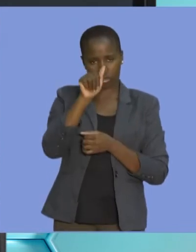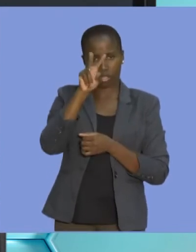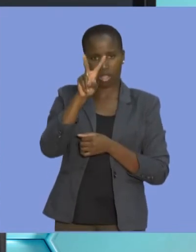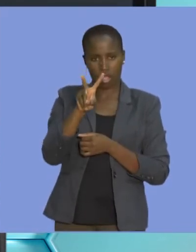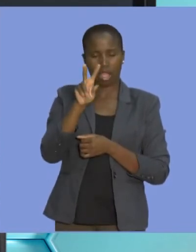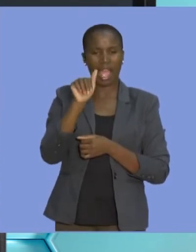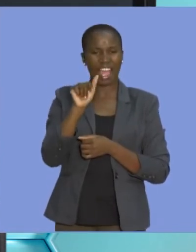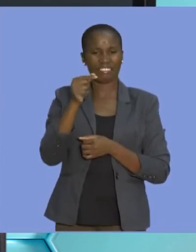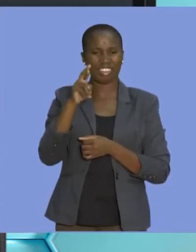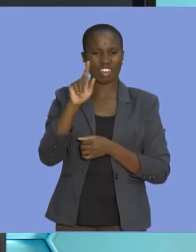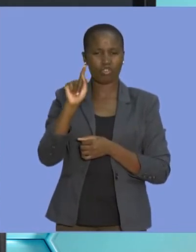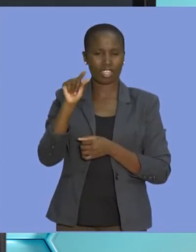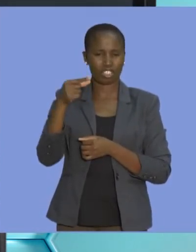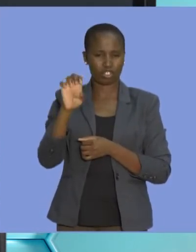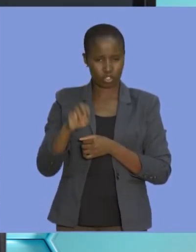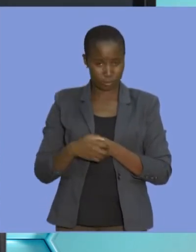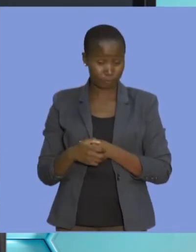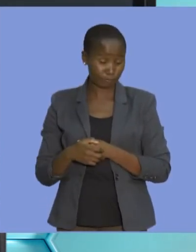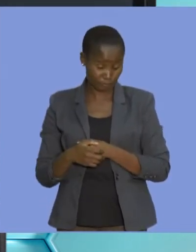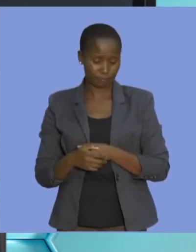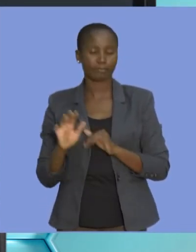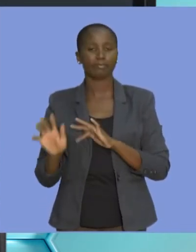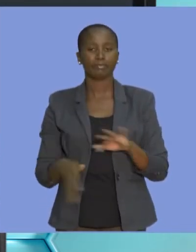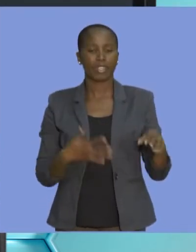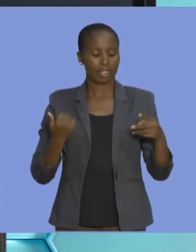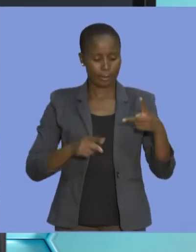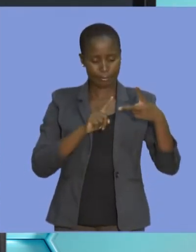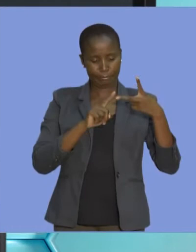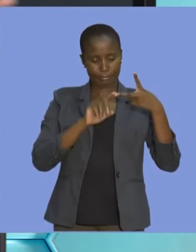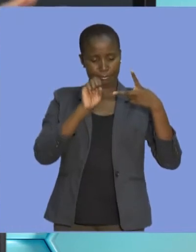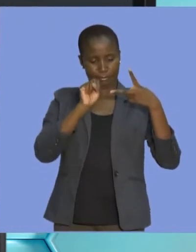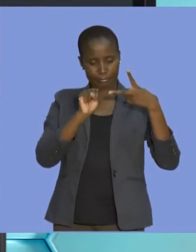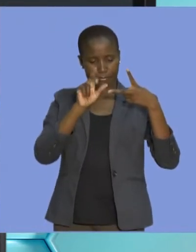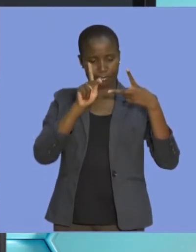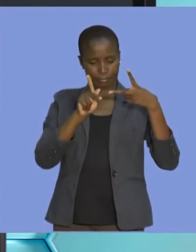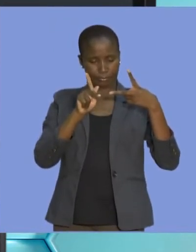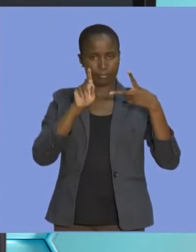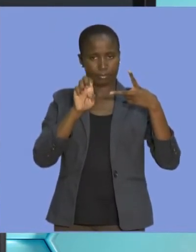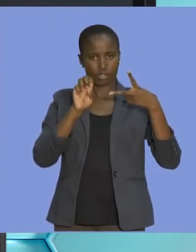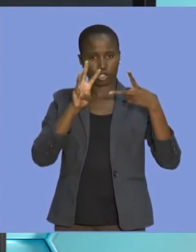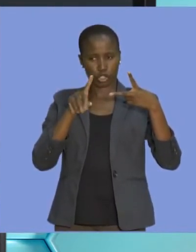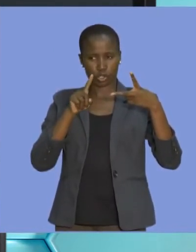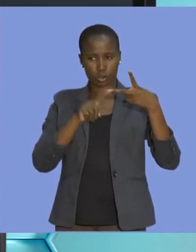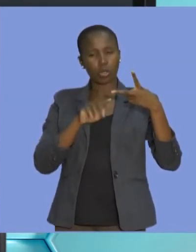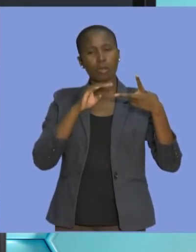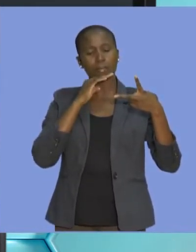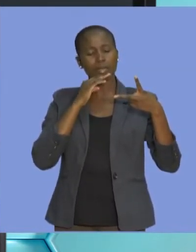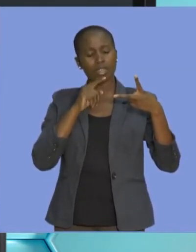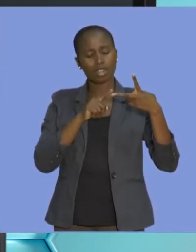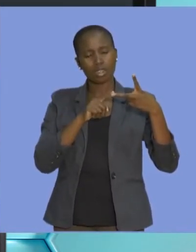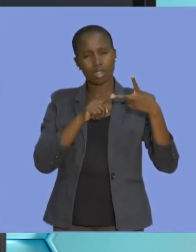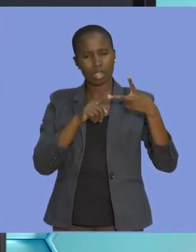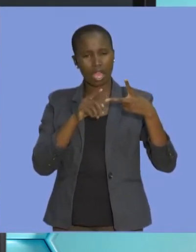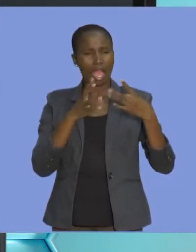talk about skew, we talk about whether your data is to the left, to the right, or